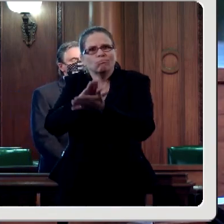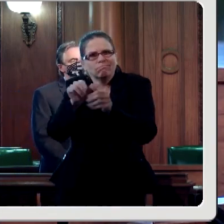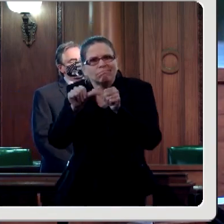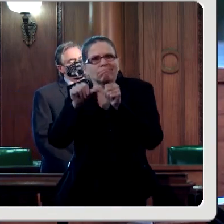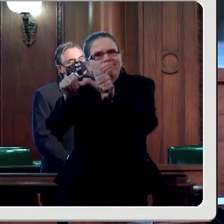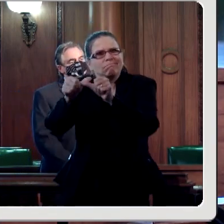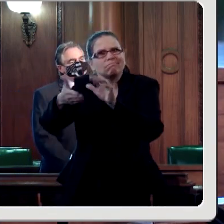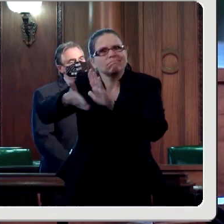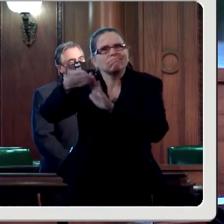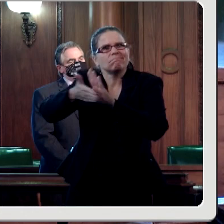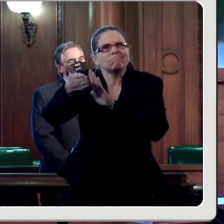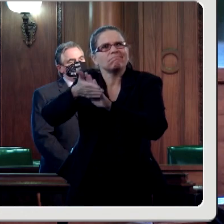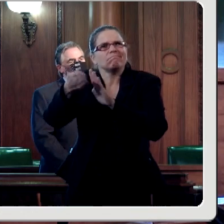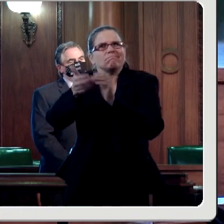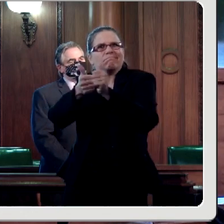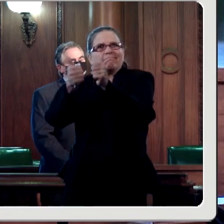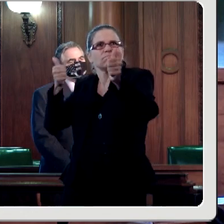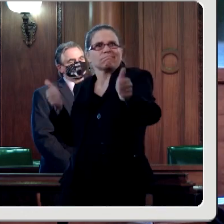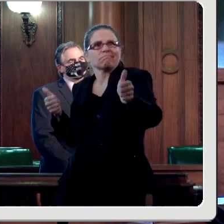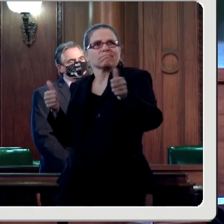were on Friday.